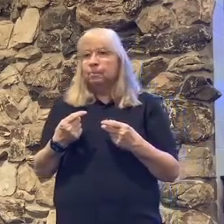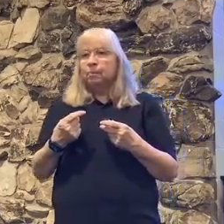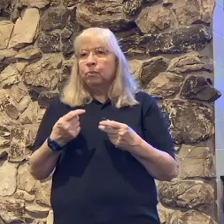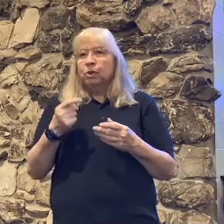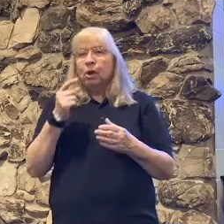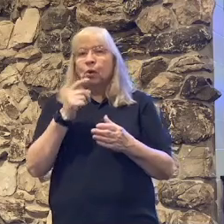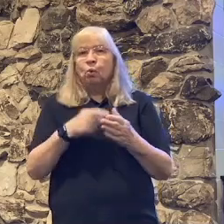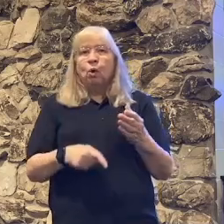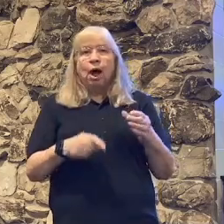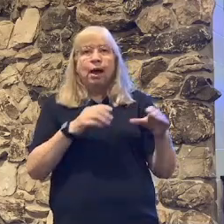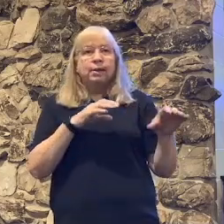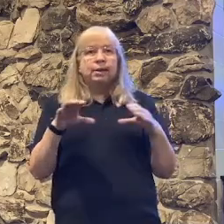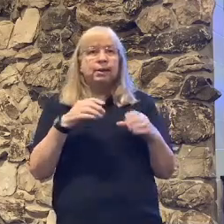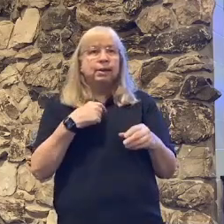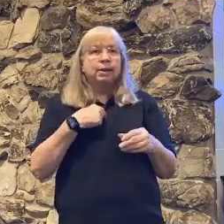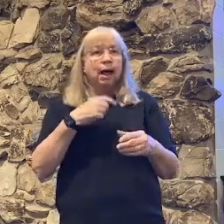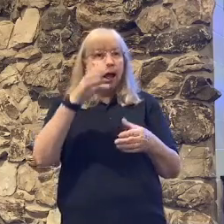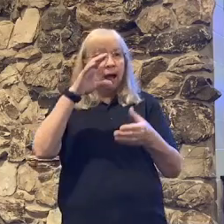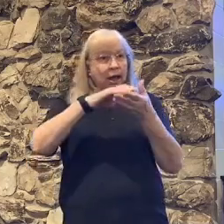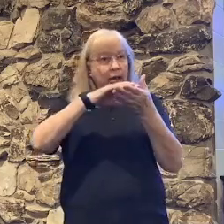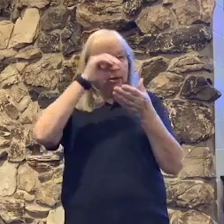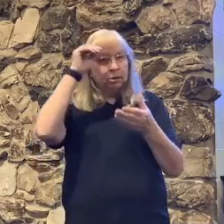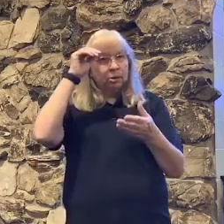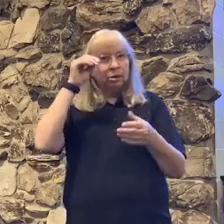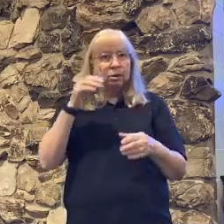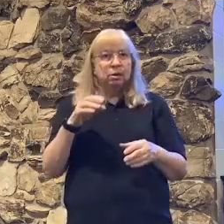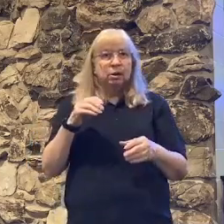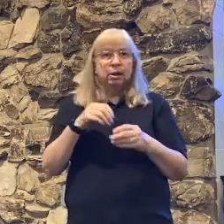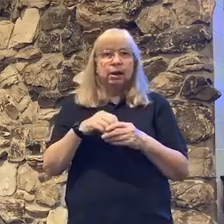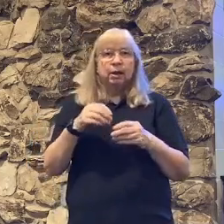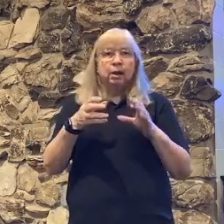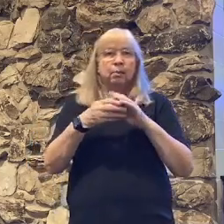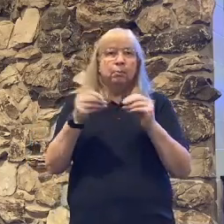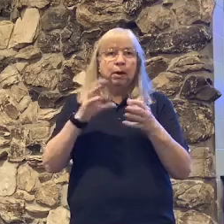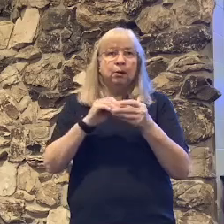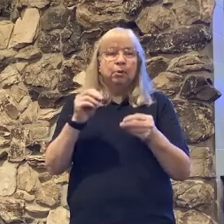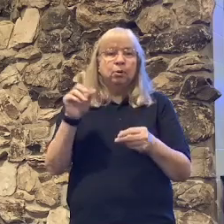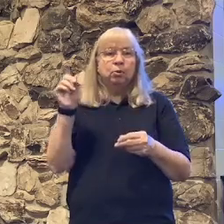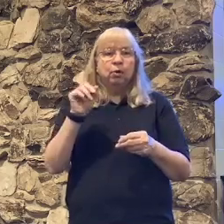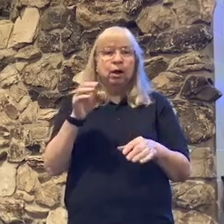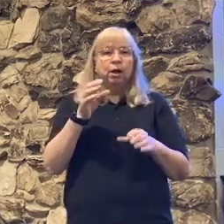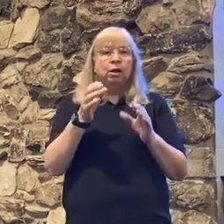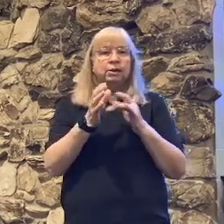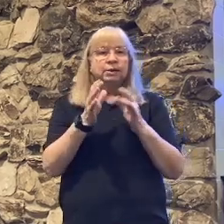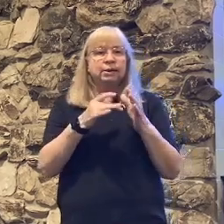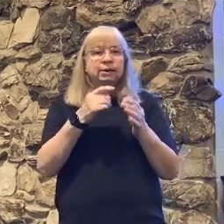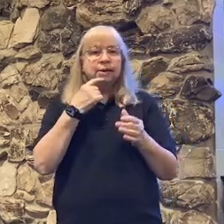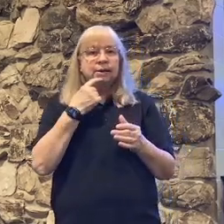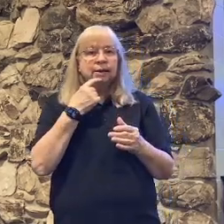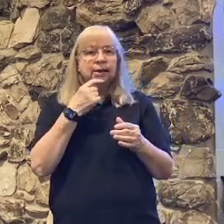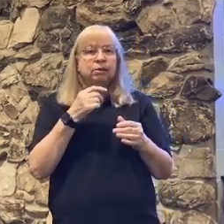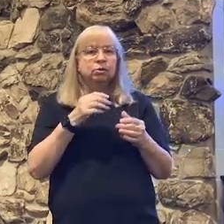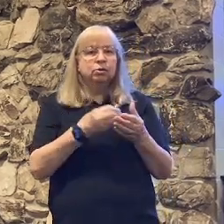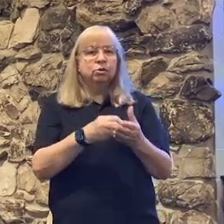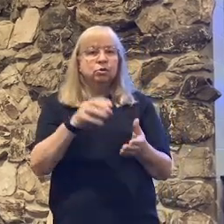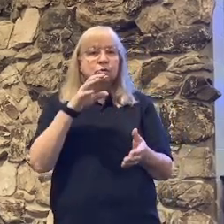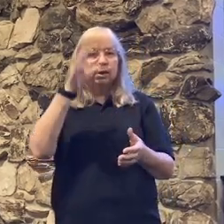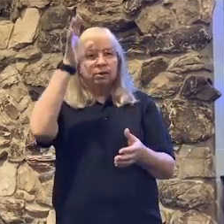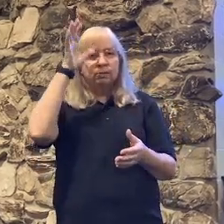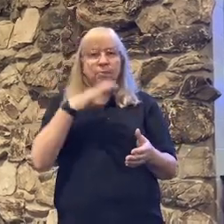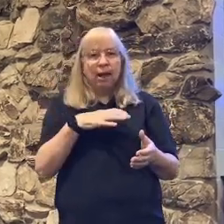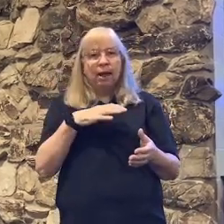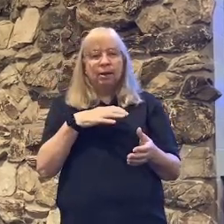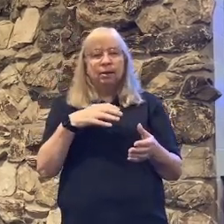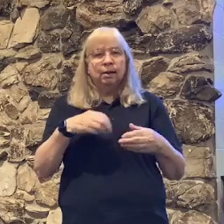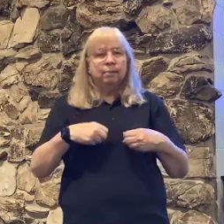What did I learn in the parable where Jesus says to the rich man, give